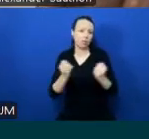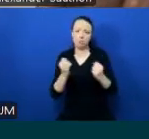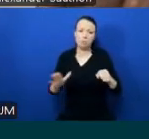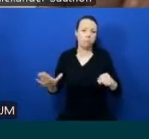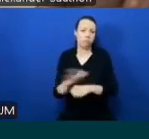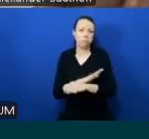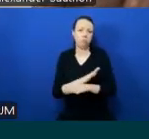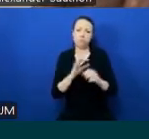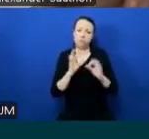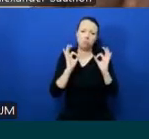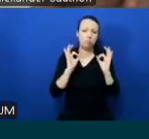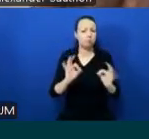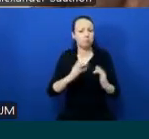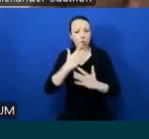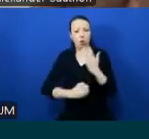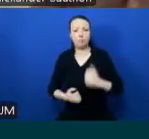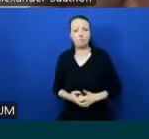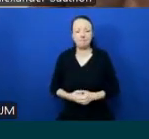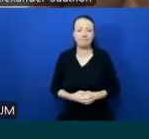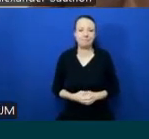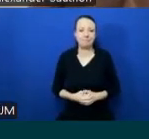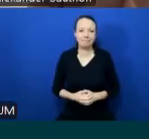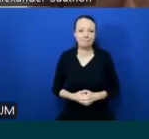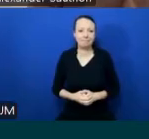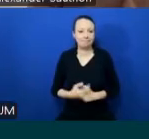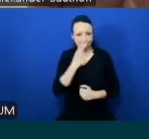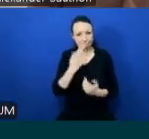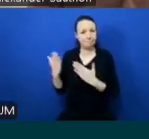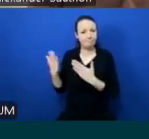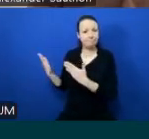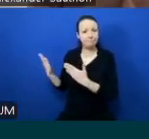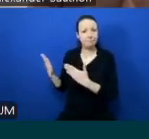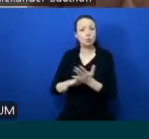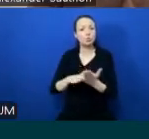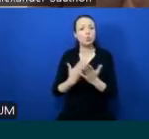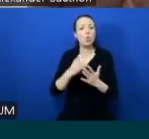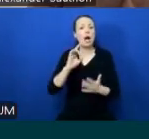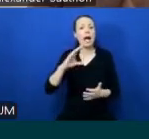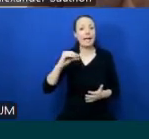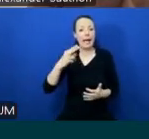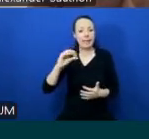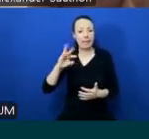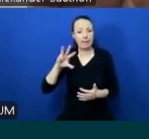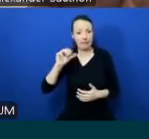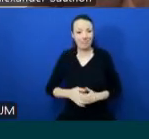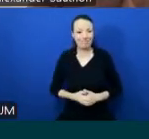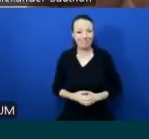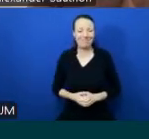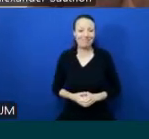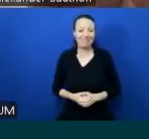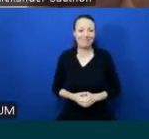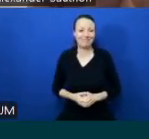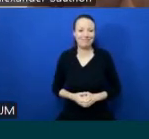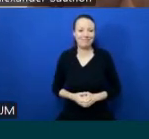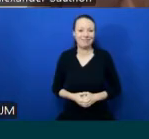Here's just an example of the city of Geneva that has adapted a bunch of different strategic